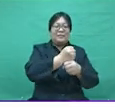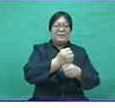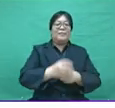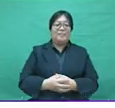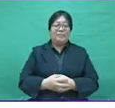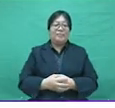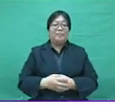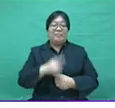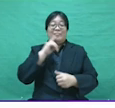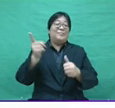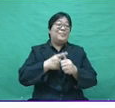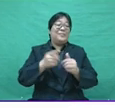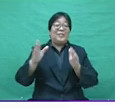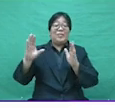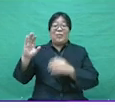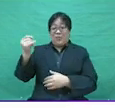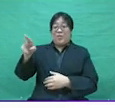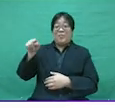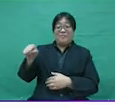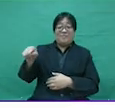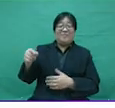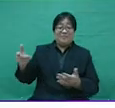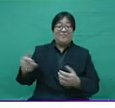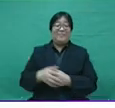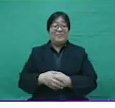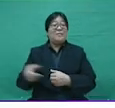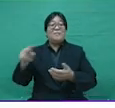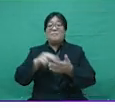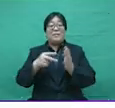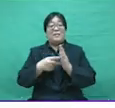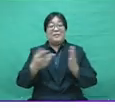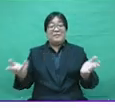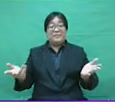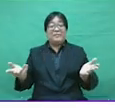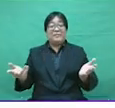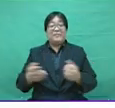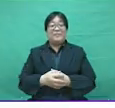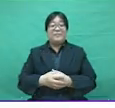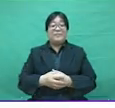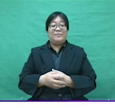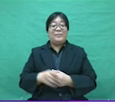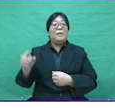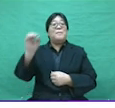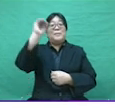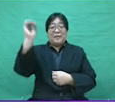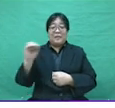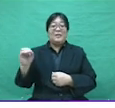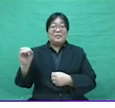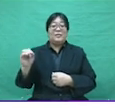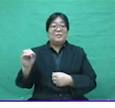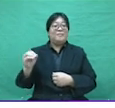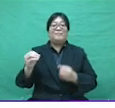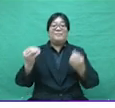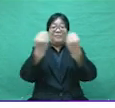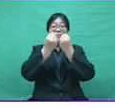market, at first, the persons with disabilities, that means the percentage